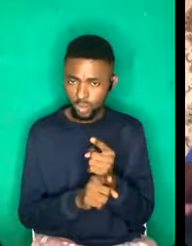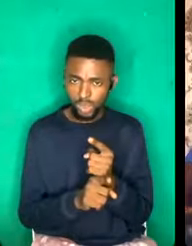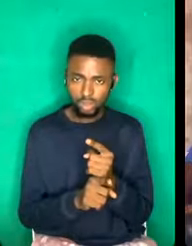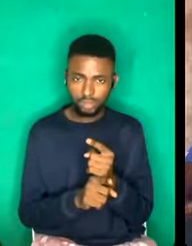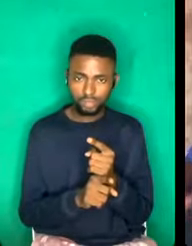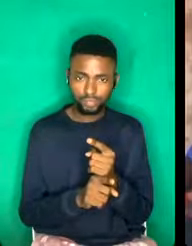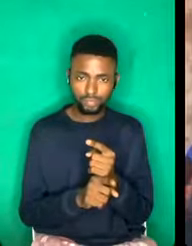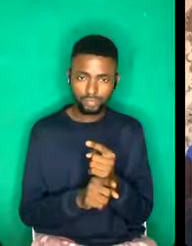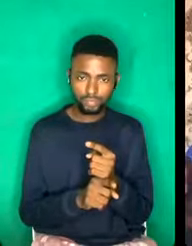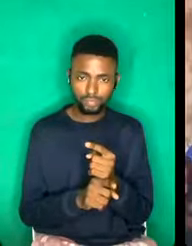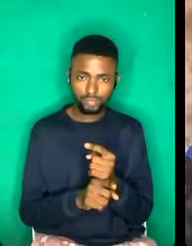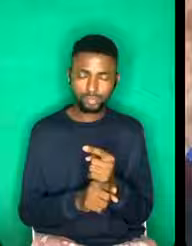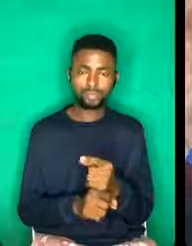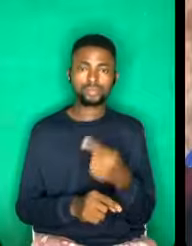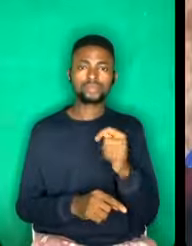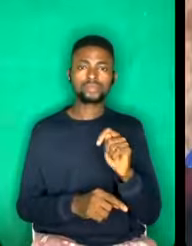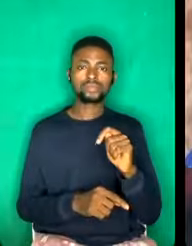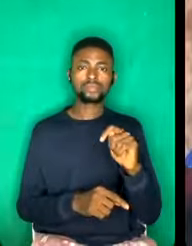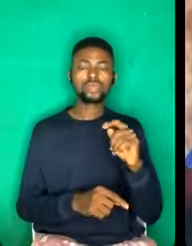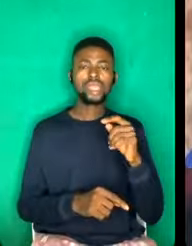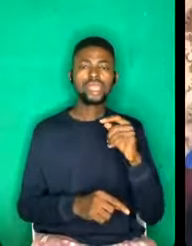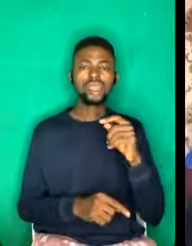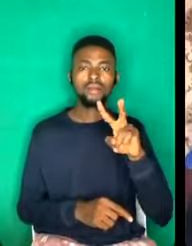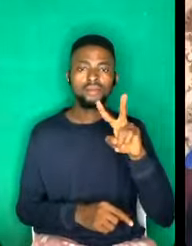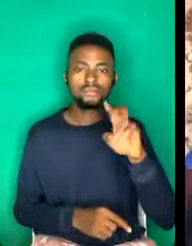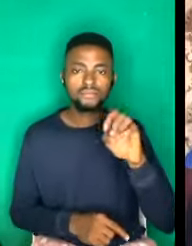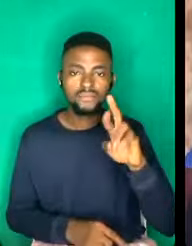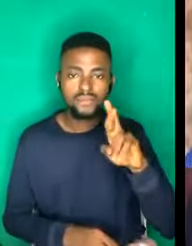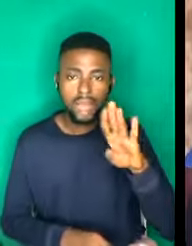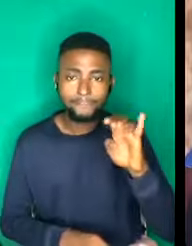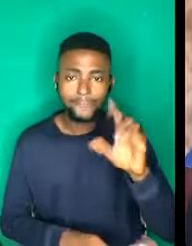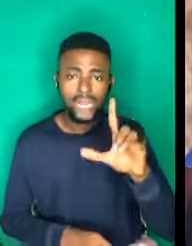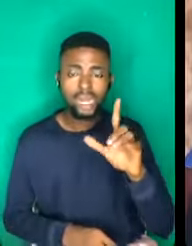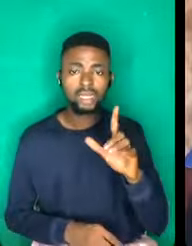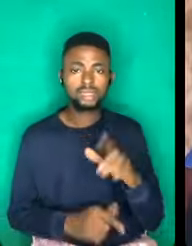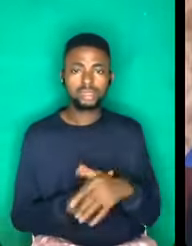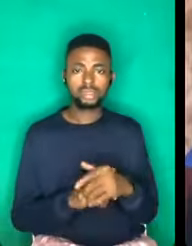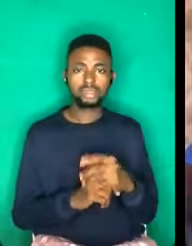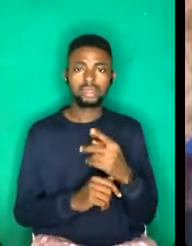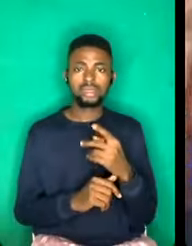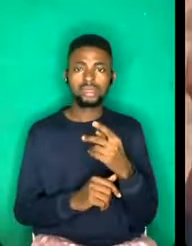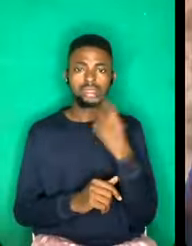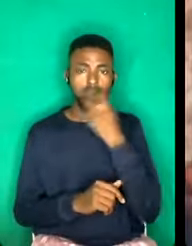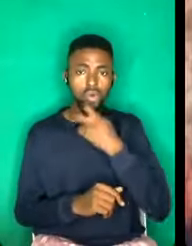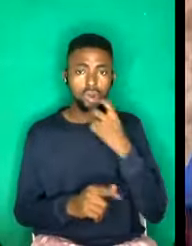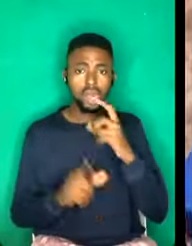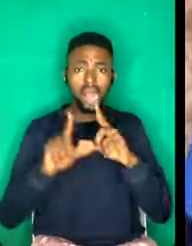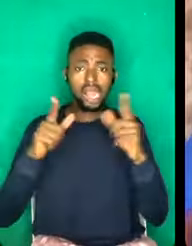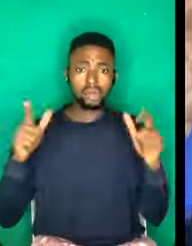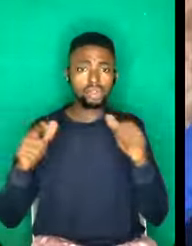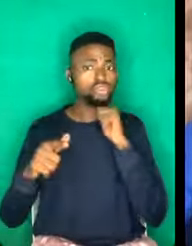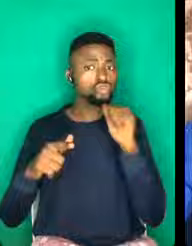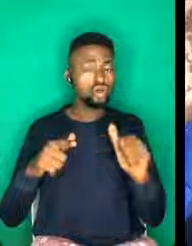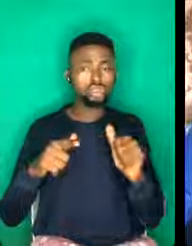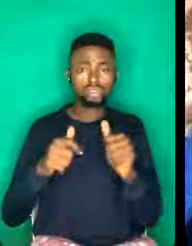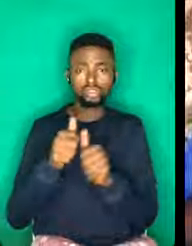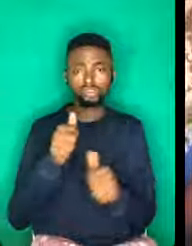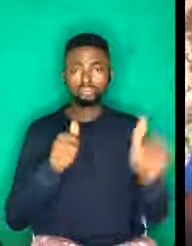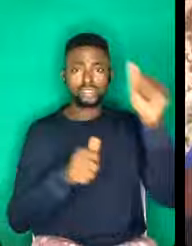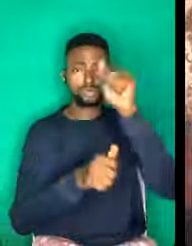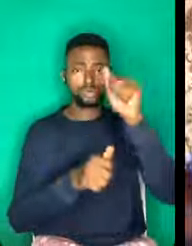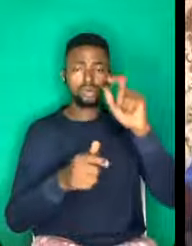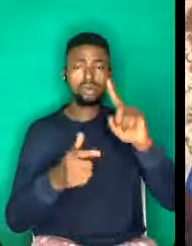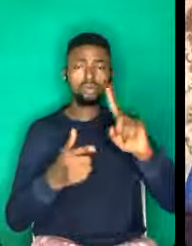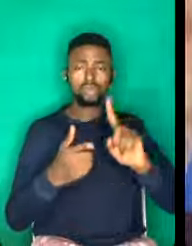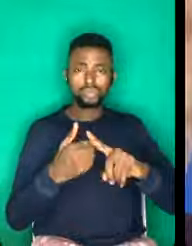the spoken, the verbal language is not superior to sign language. It's according to UNCRPD, it's a